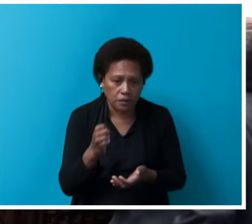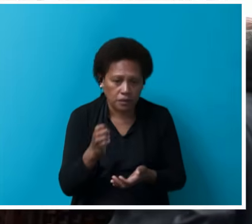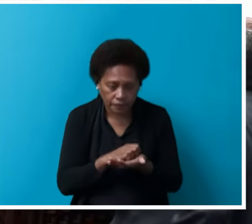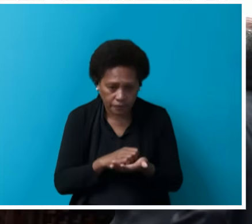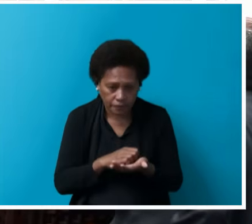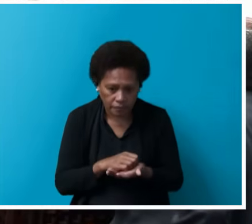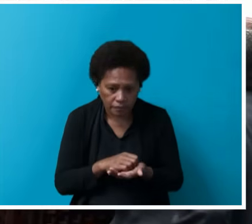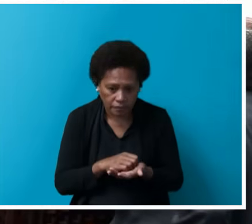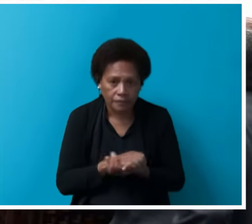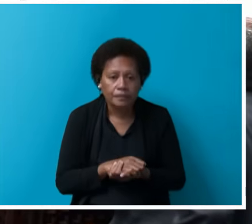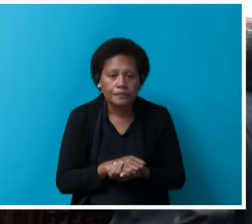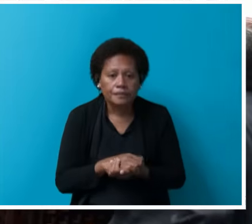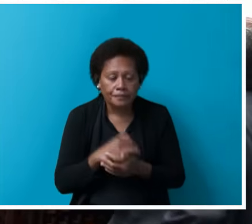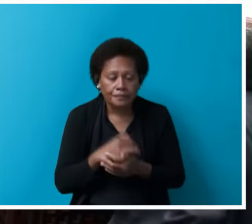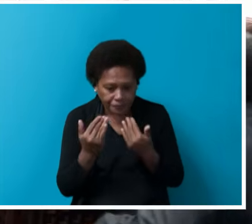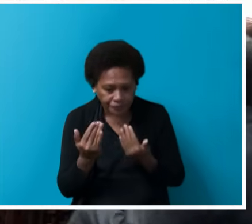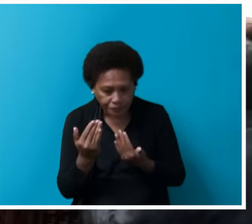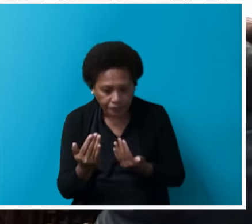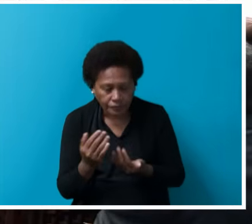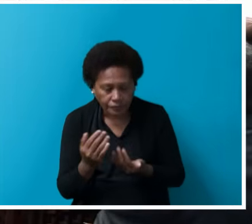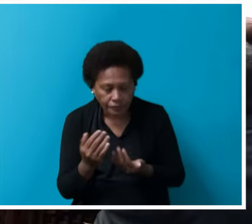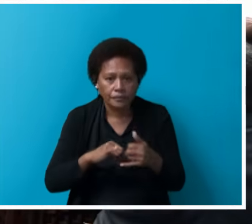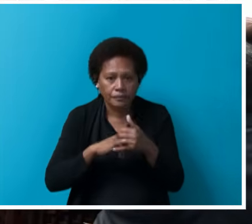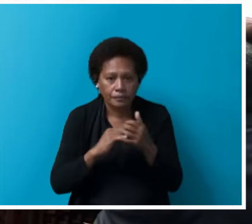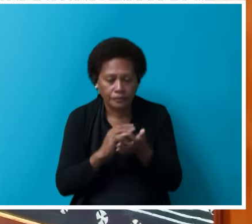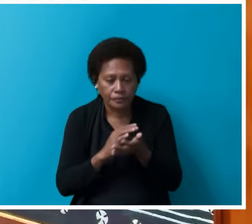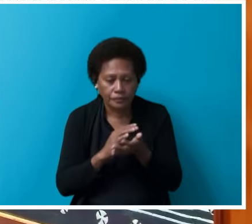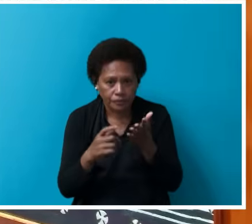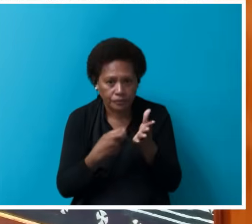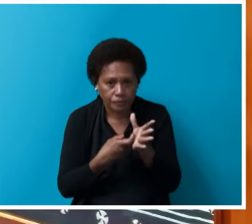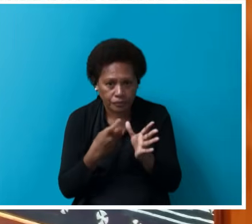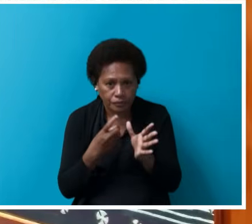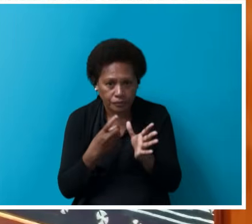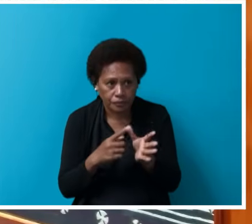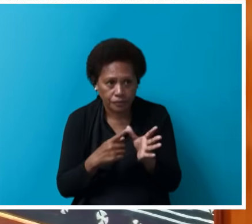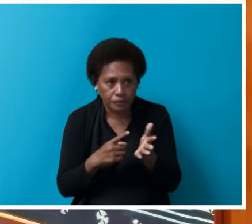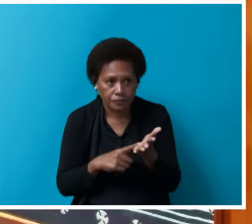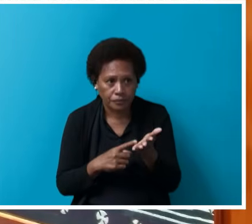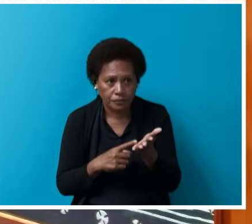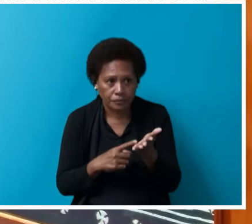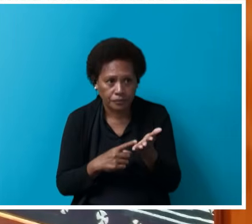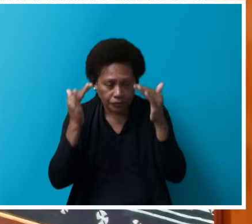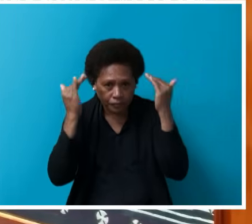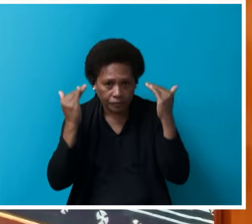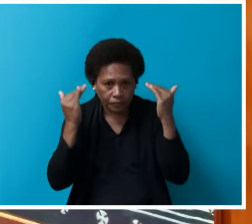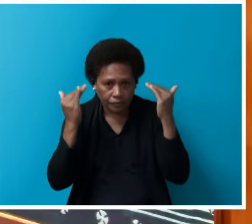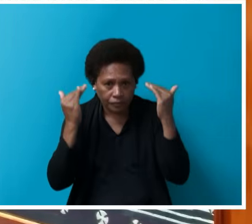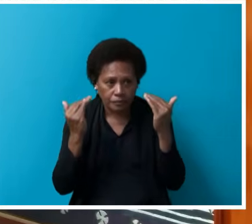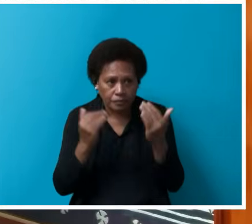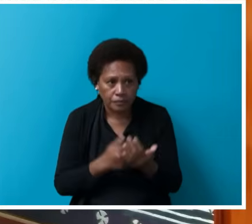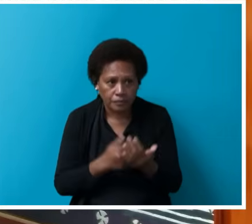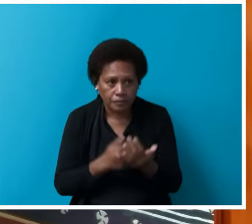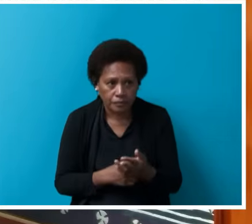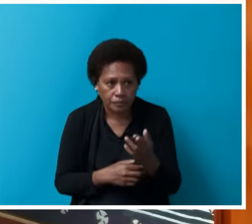Honorable Sharma, I had, I think, previously made known that when you do get, I think it was in respect